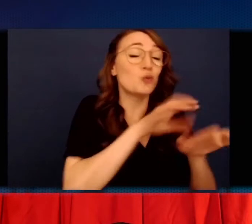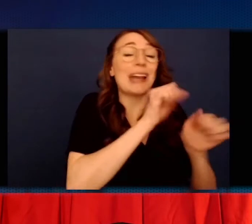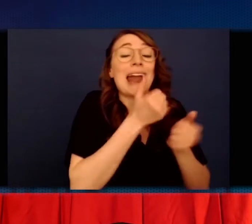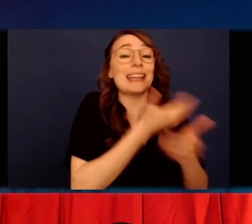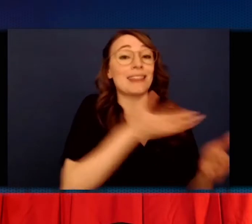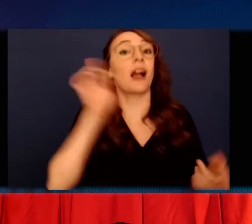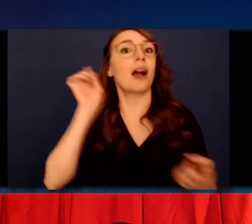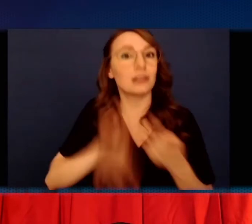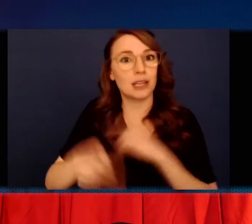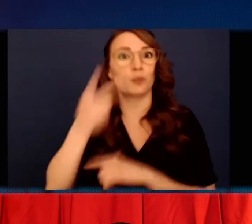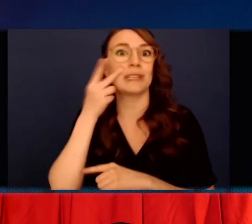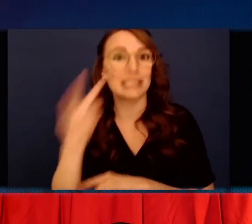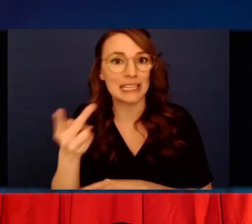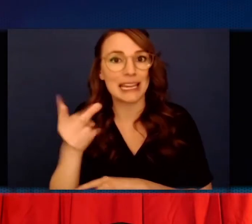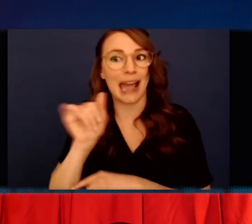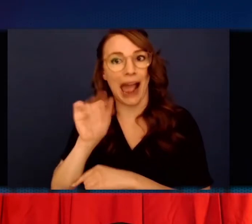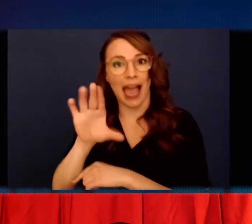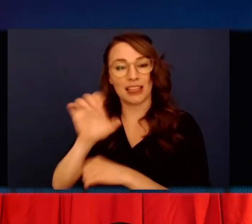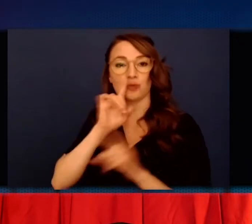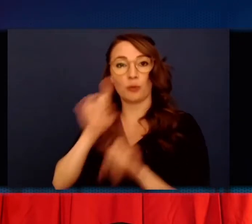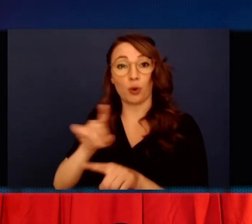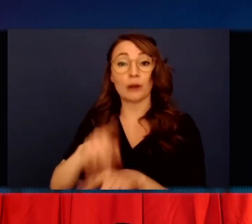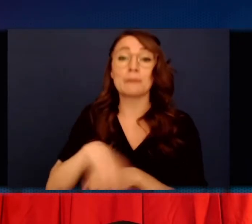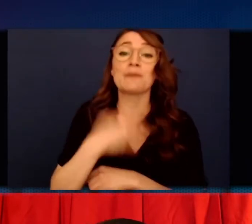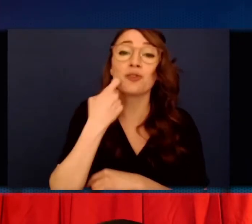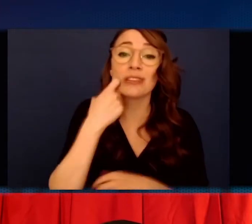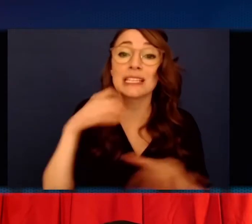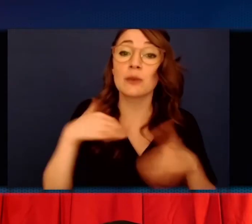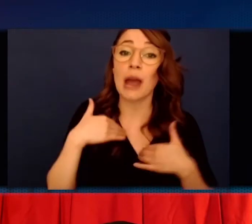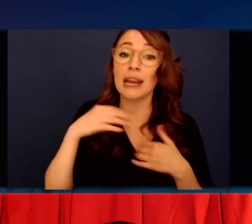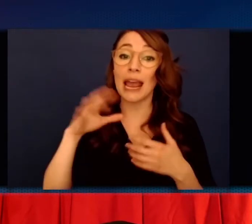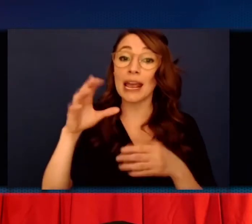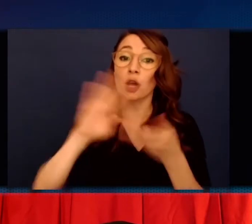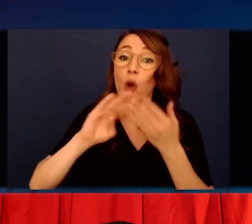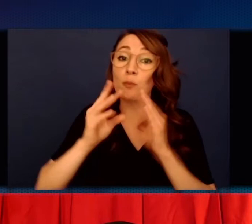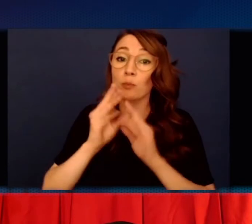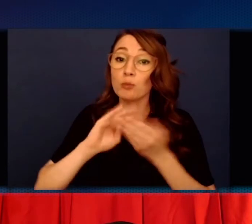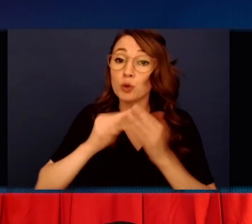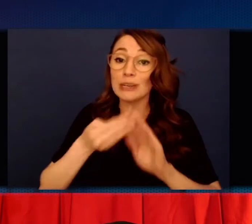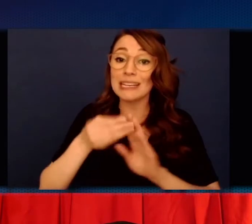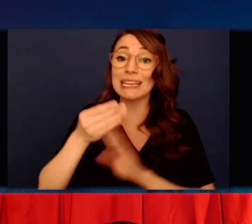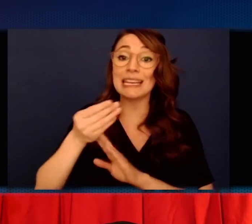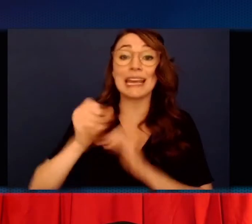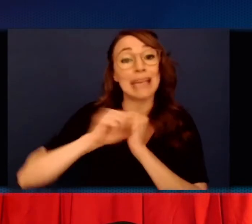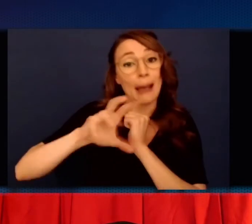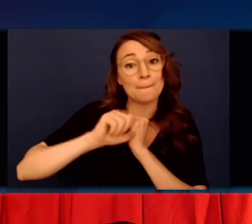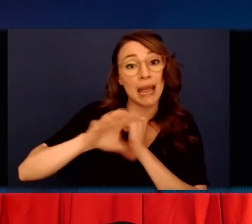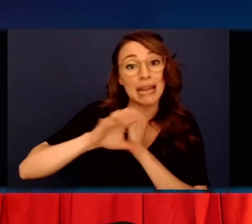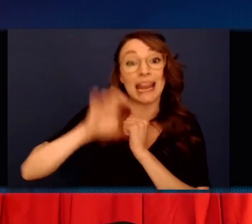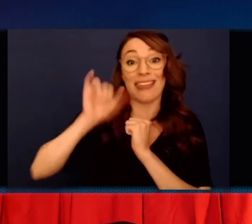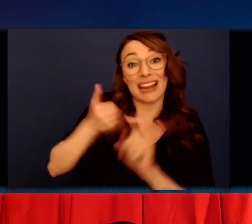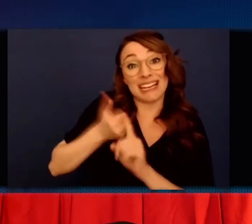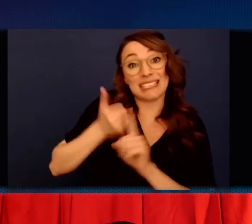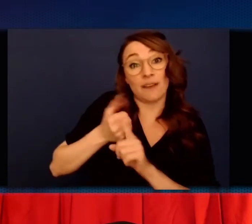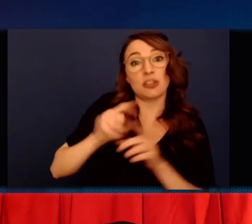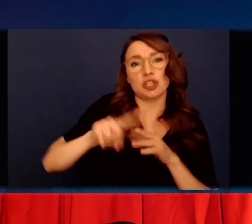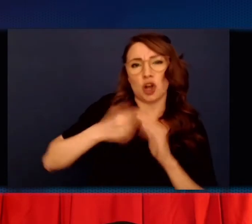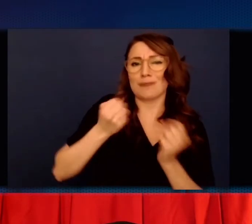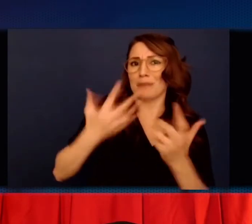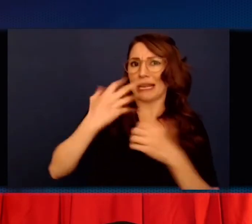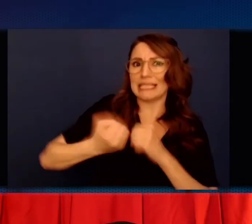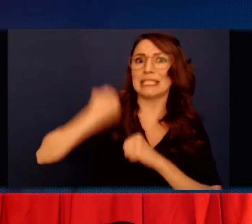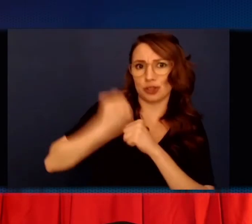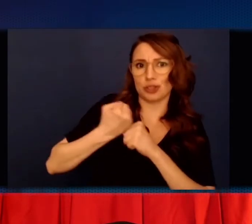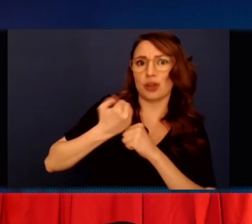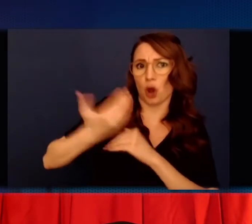recently passed Unity campaign that actually started many years ago before the ALICE report came around. And when